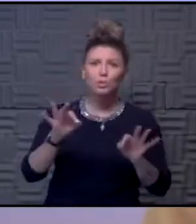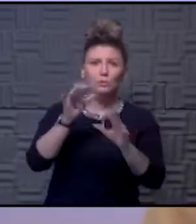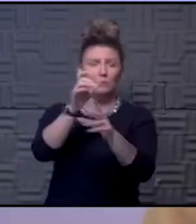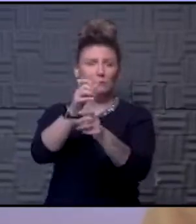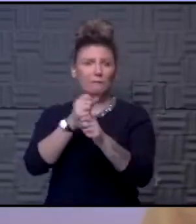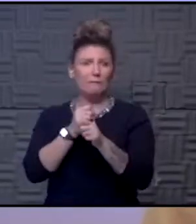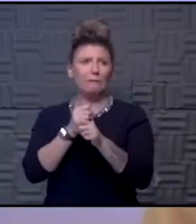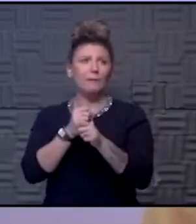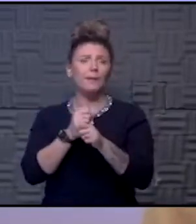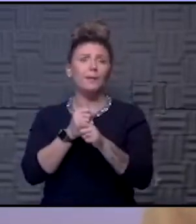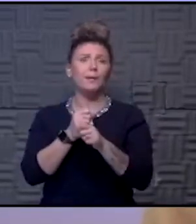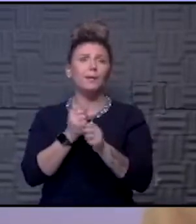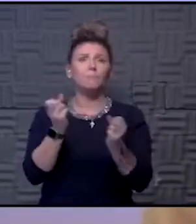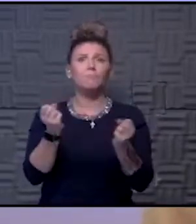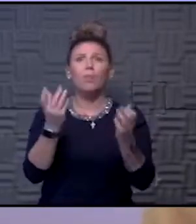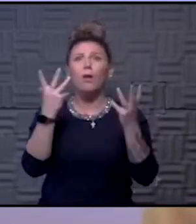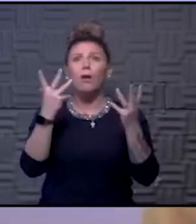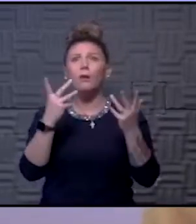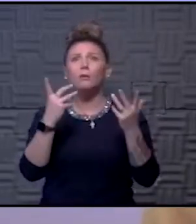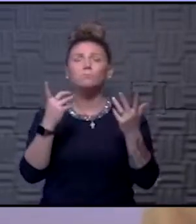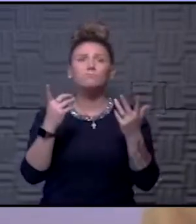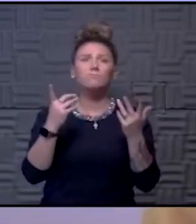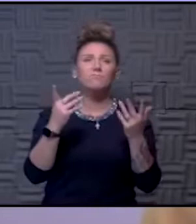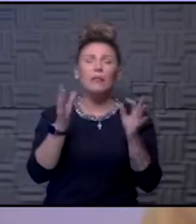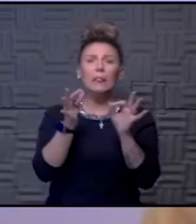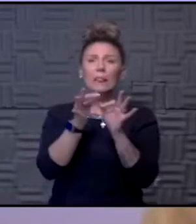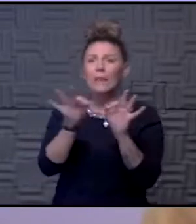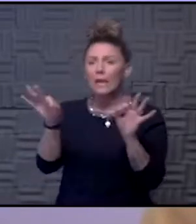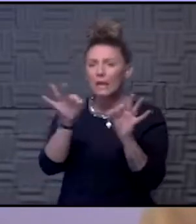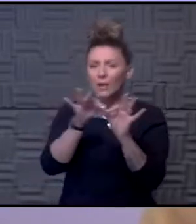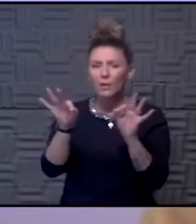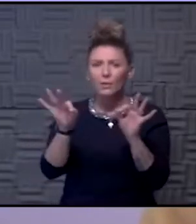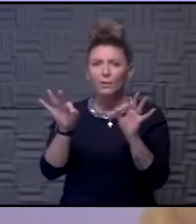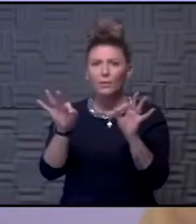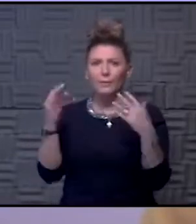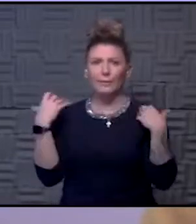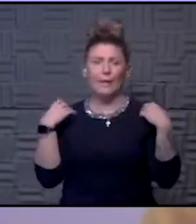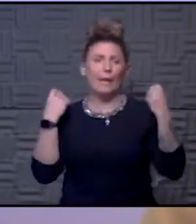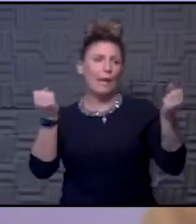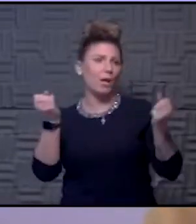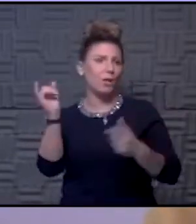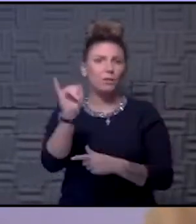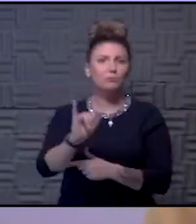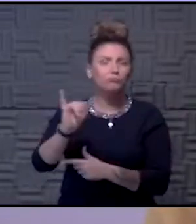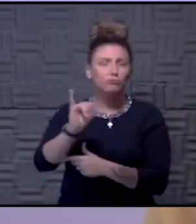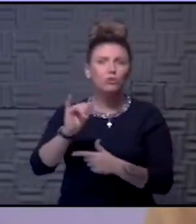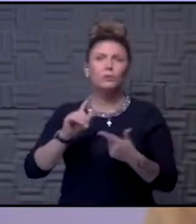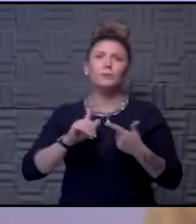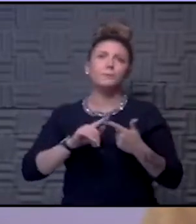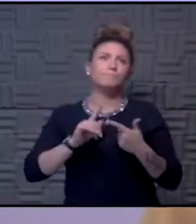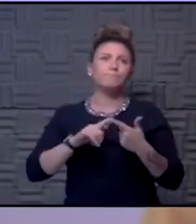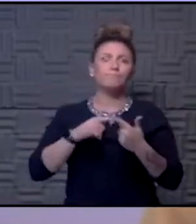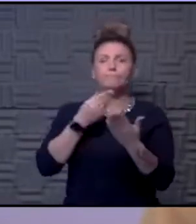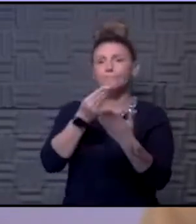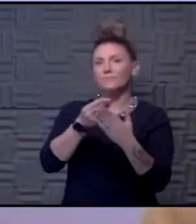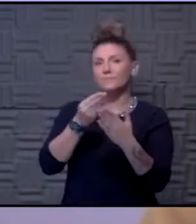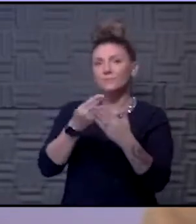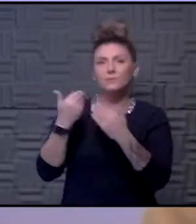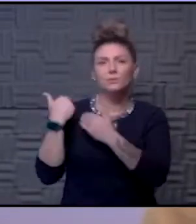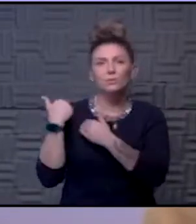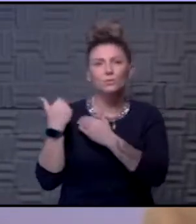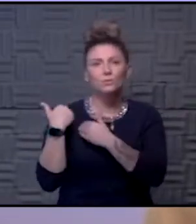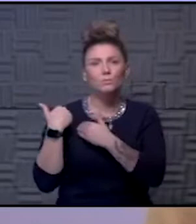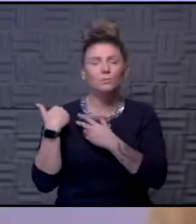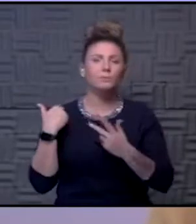had a lot of language about health insurance and financial